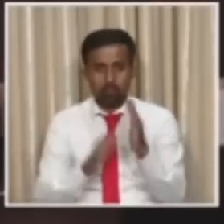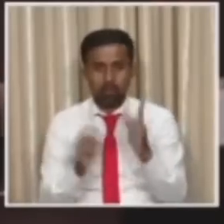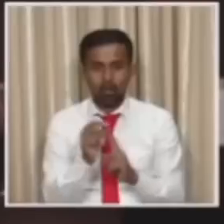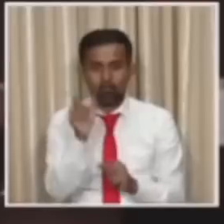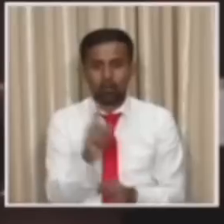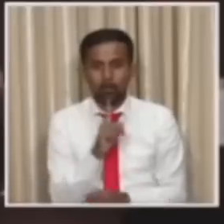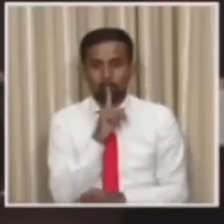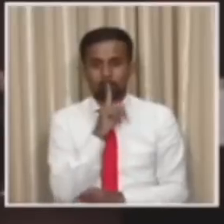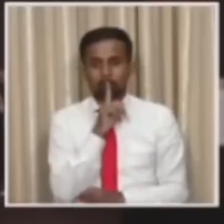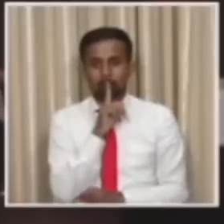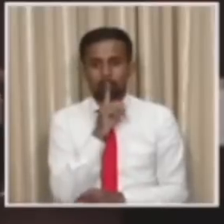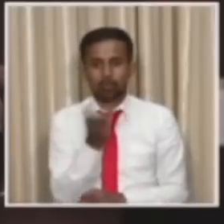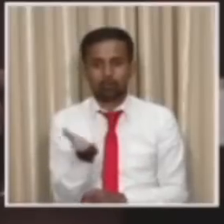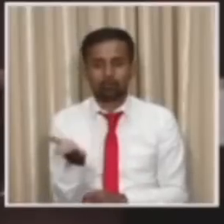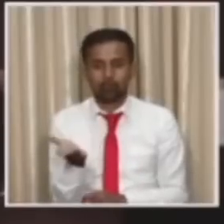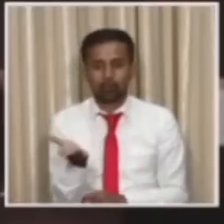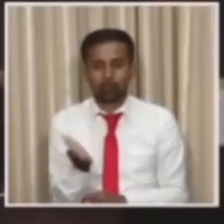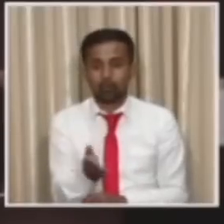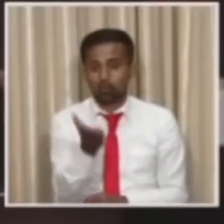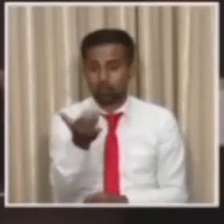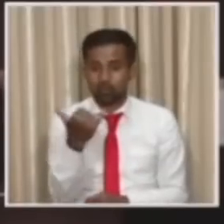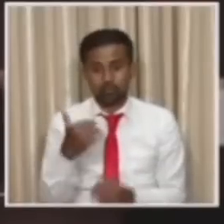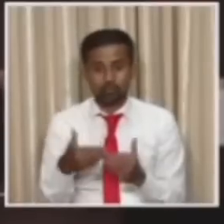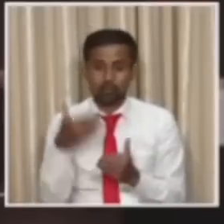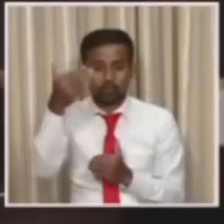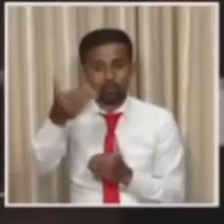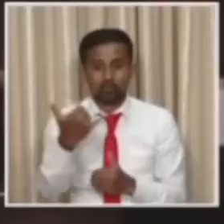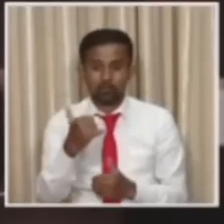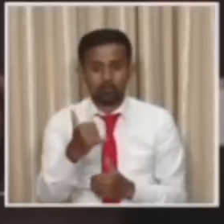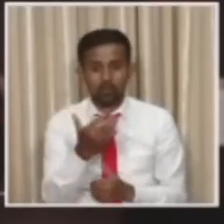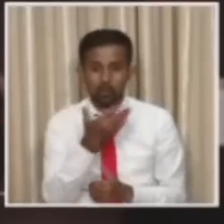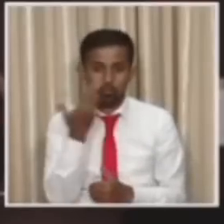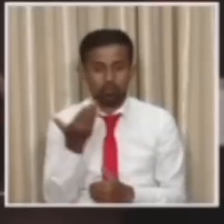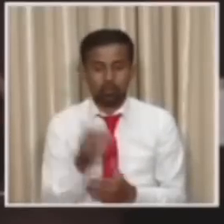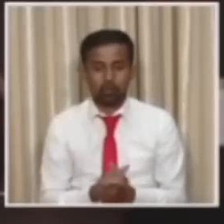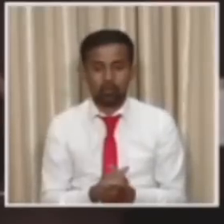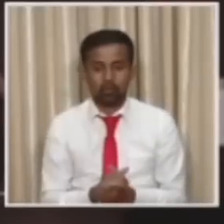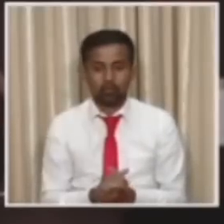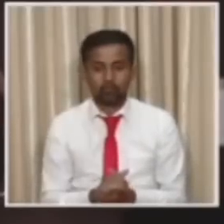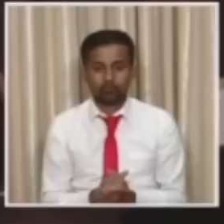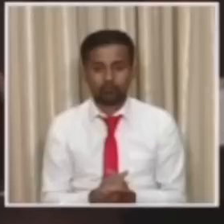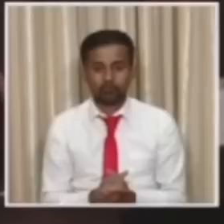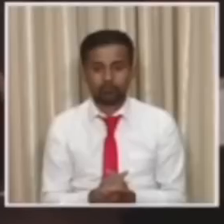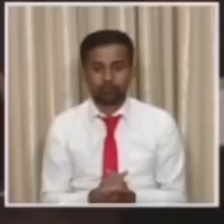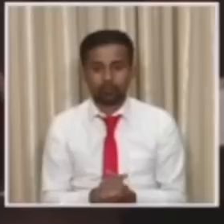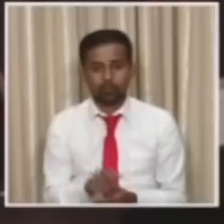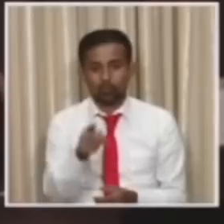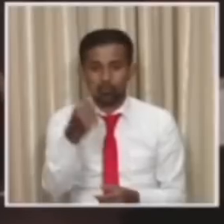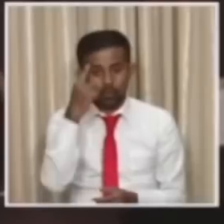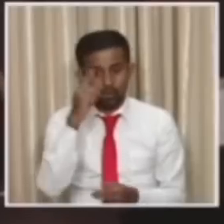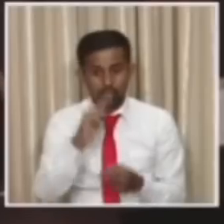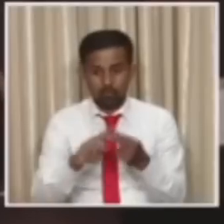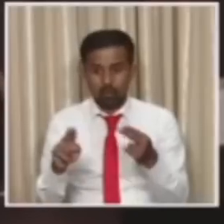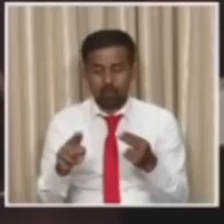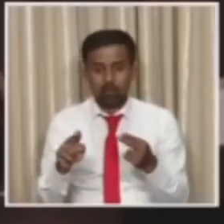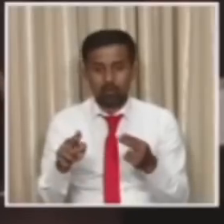you as well the minute that you have opposing views to the government. Don't be complacent that this is to Gajendra Kumar